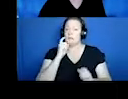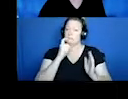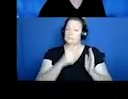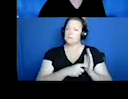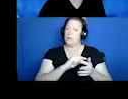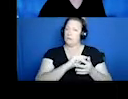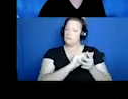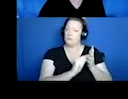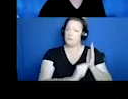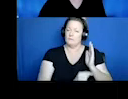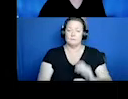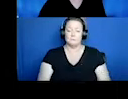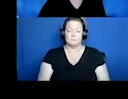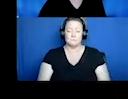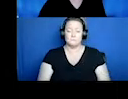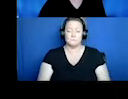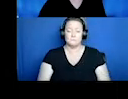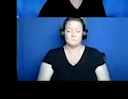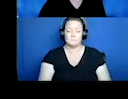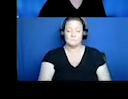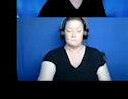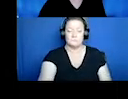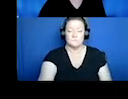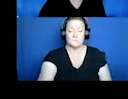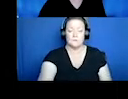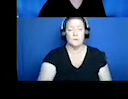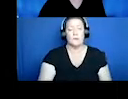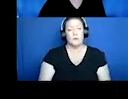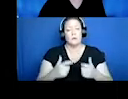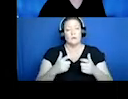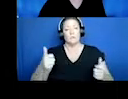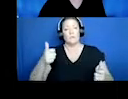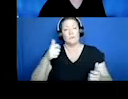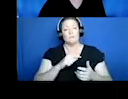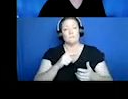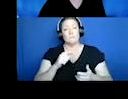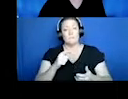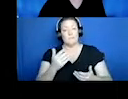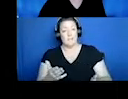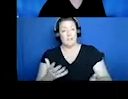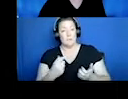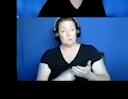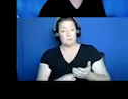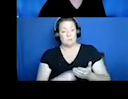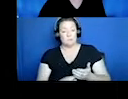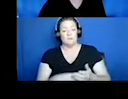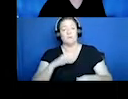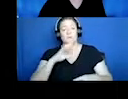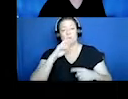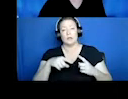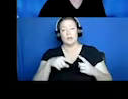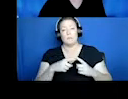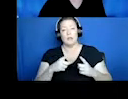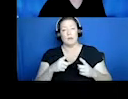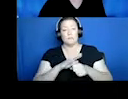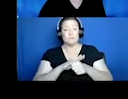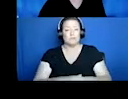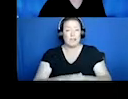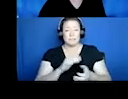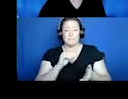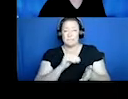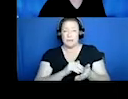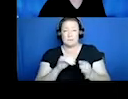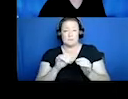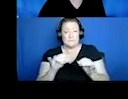this. One of the biggest factors that I wanted to touch on today is when we talk about distrust of the medical